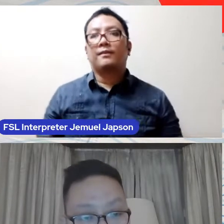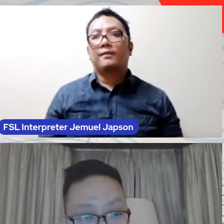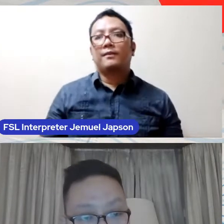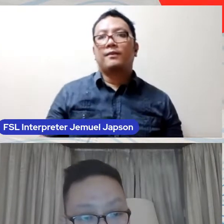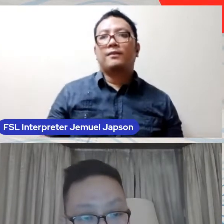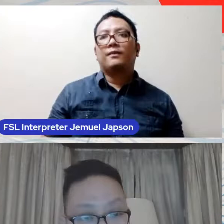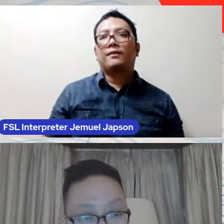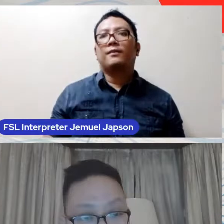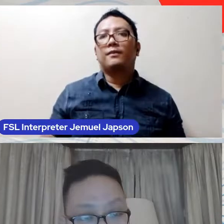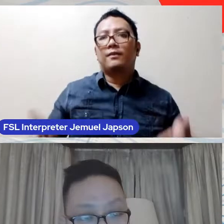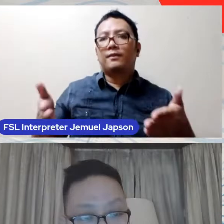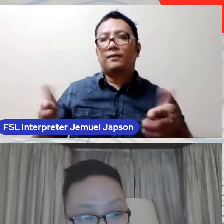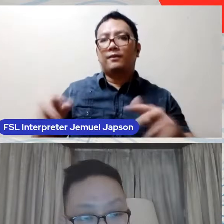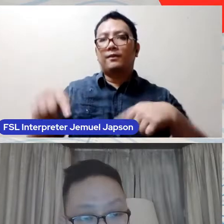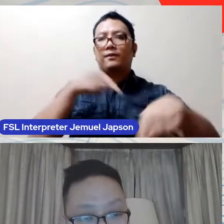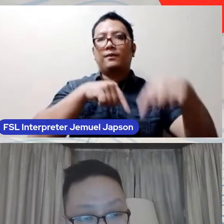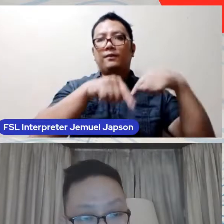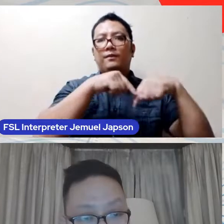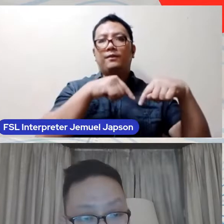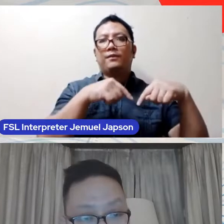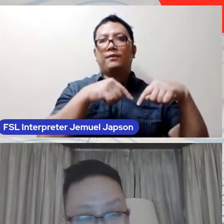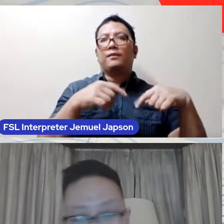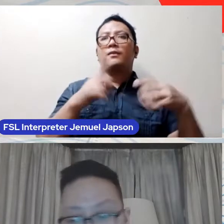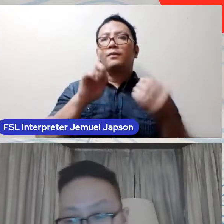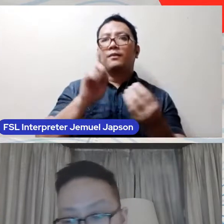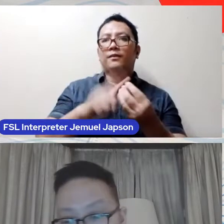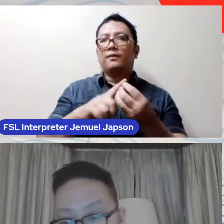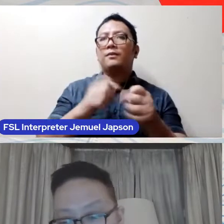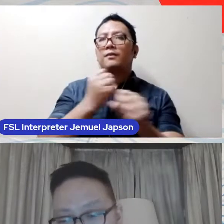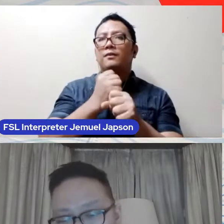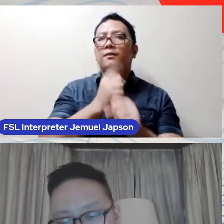let me go back since we're really about assuring talaga